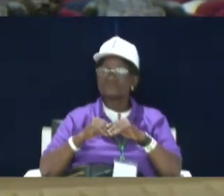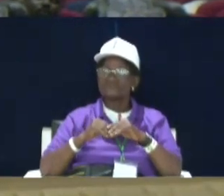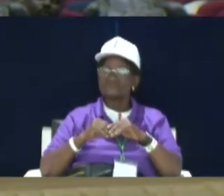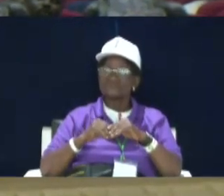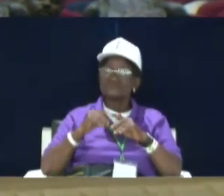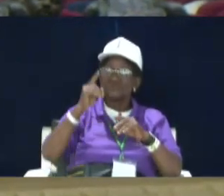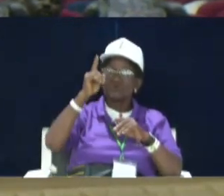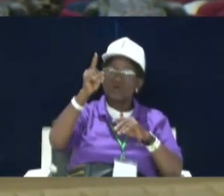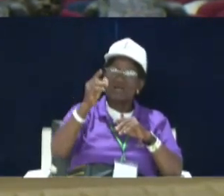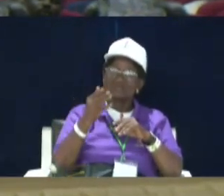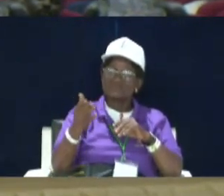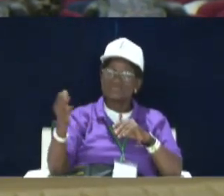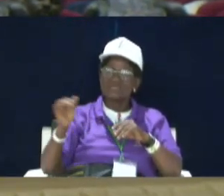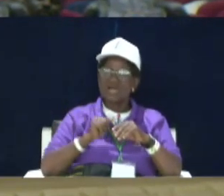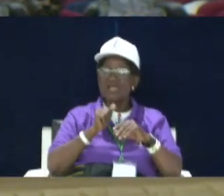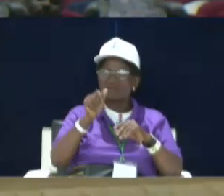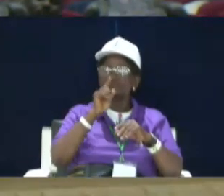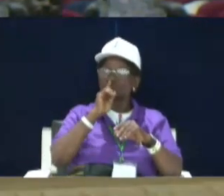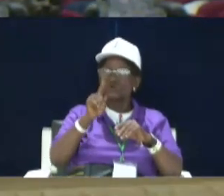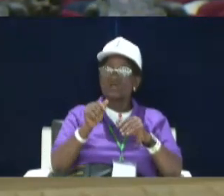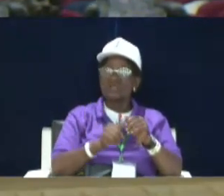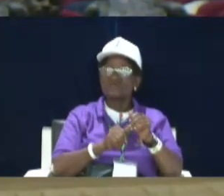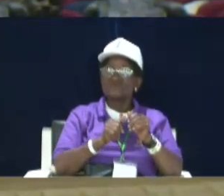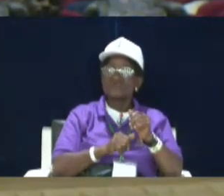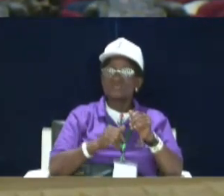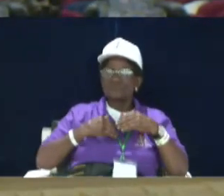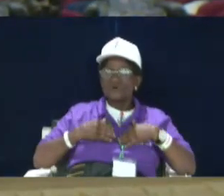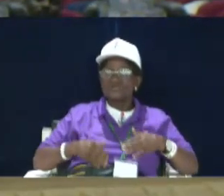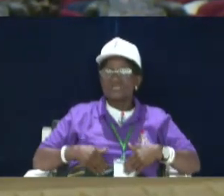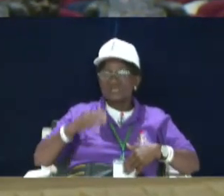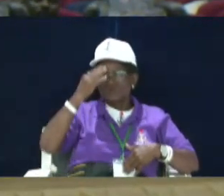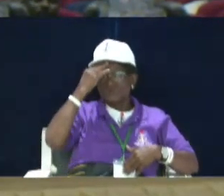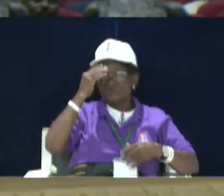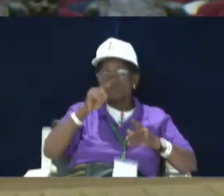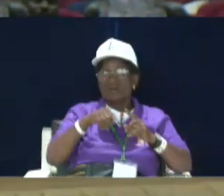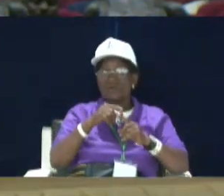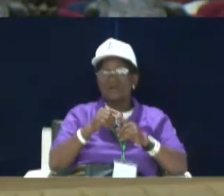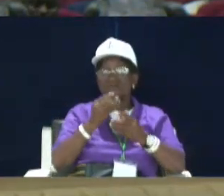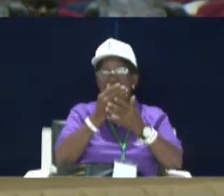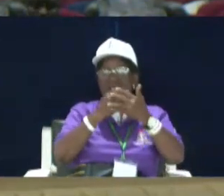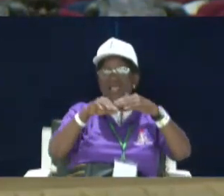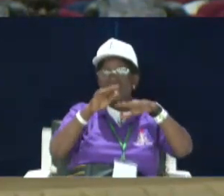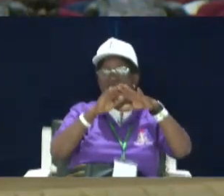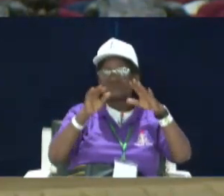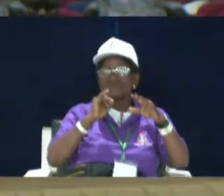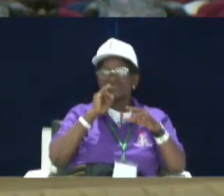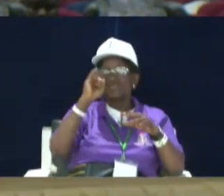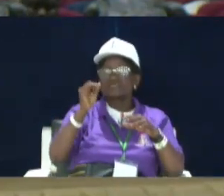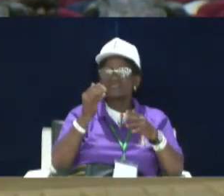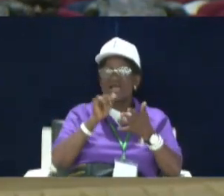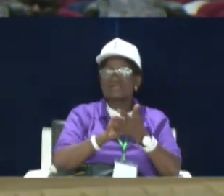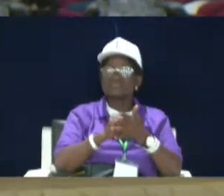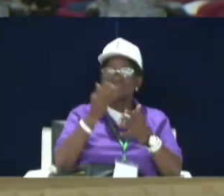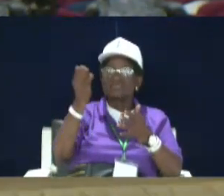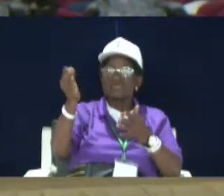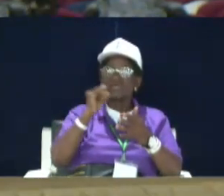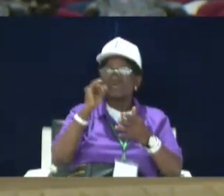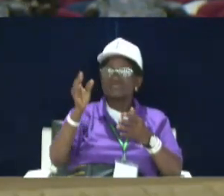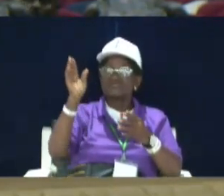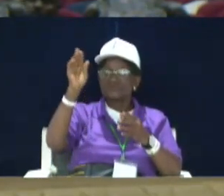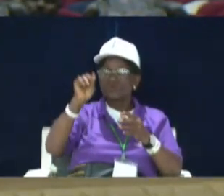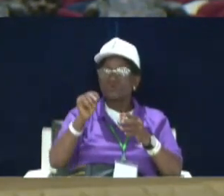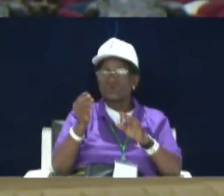One thing I'm sure everybody knows about heaven is that there's no dying there,